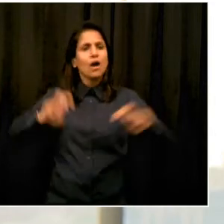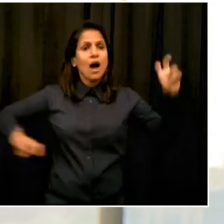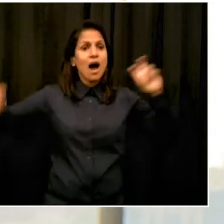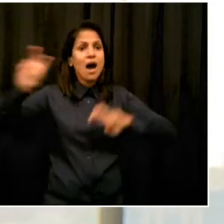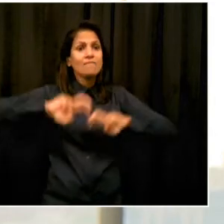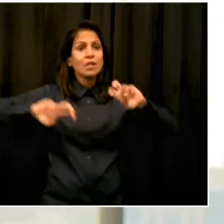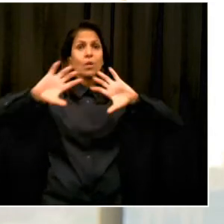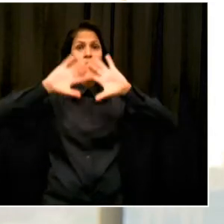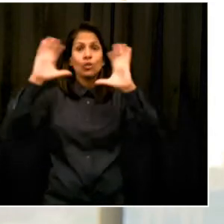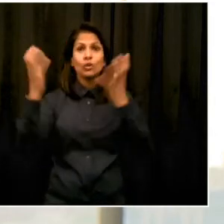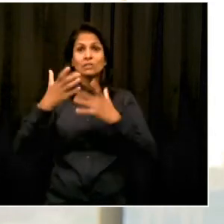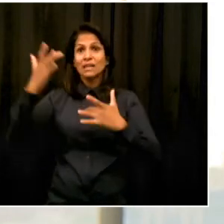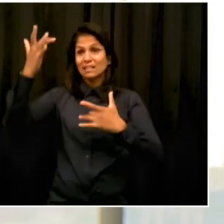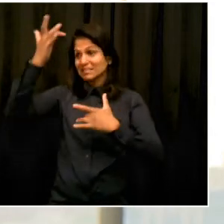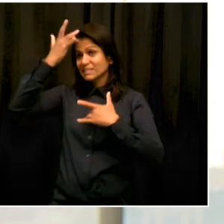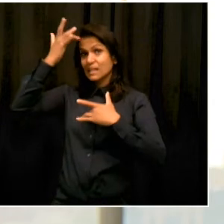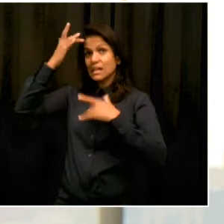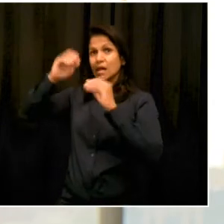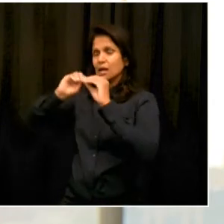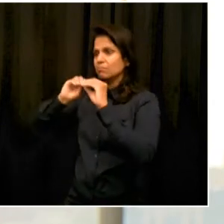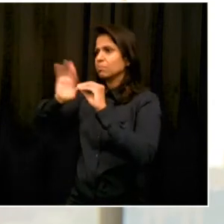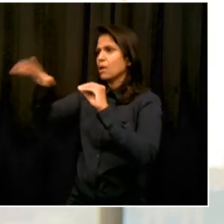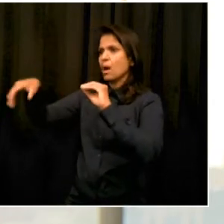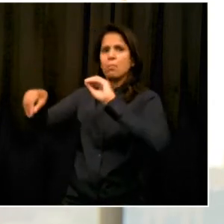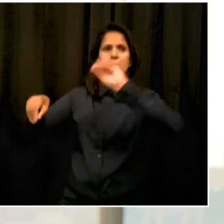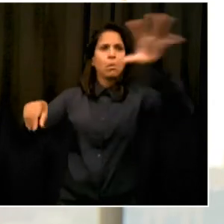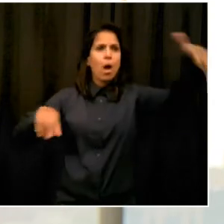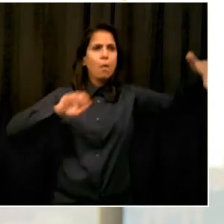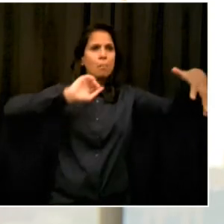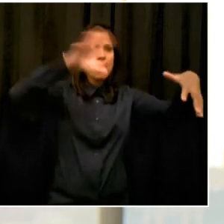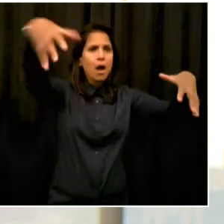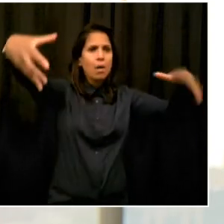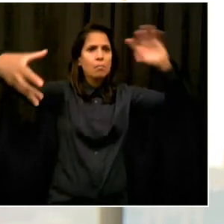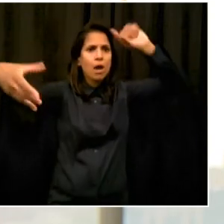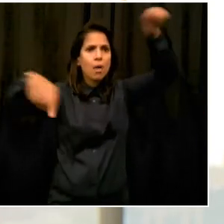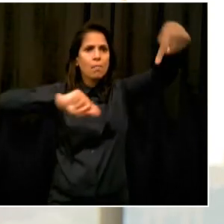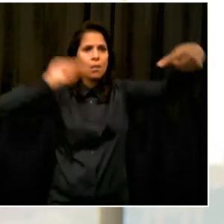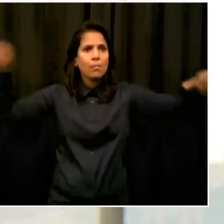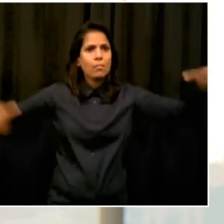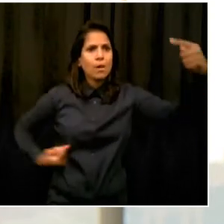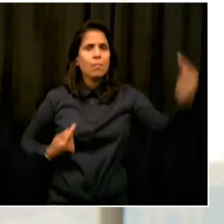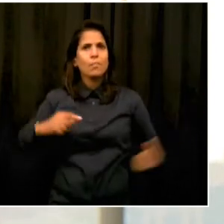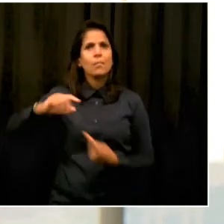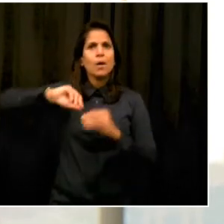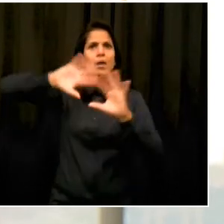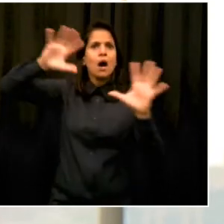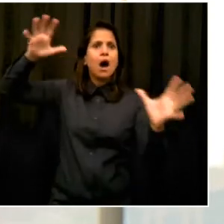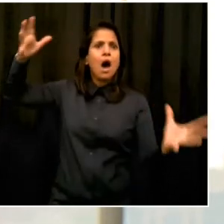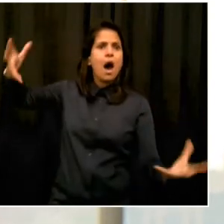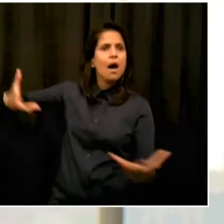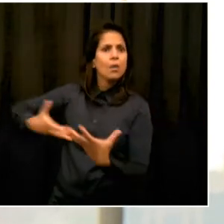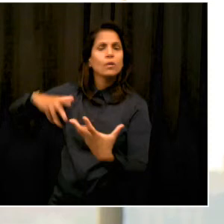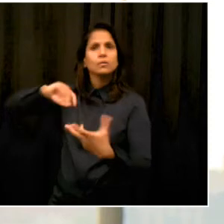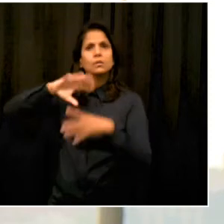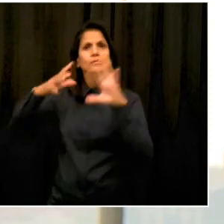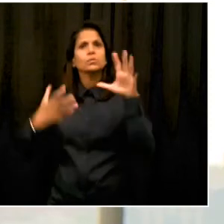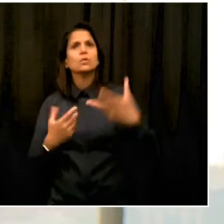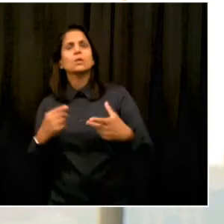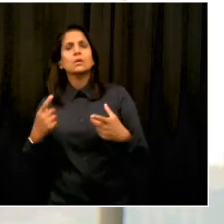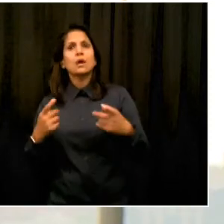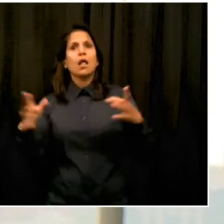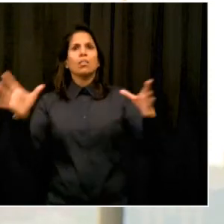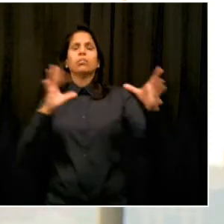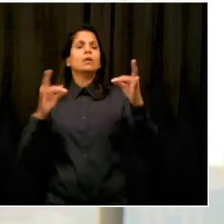over the world. And that this is a new reality we face. And we need new solutions for this new time.